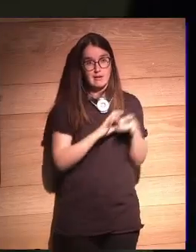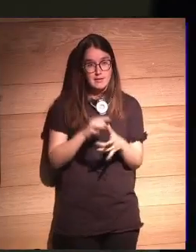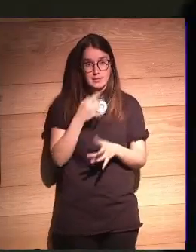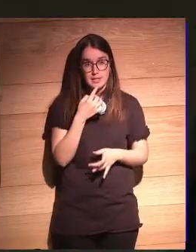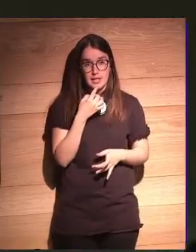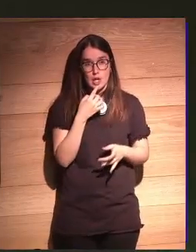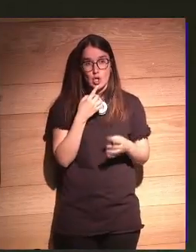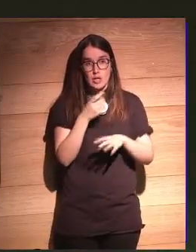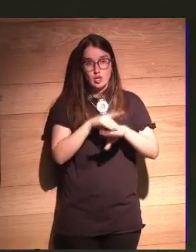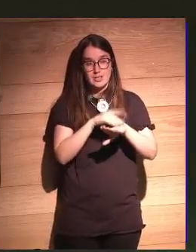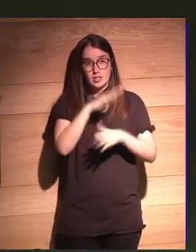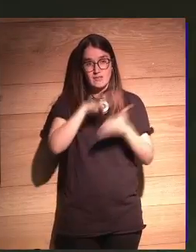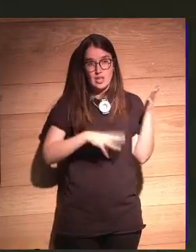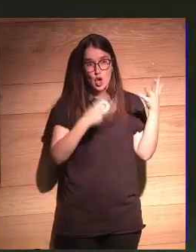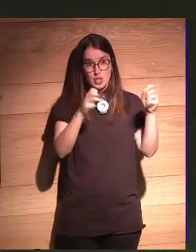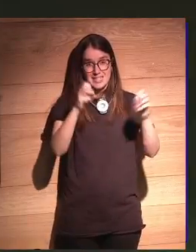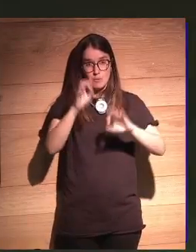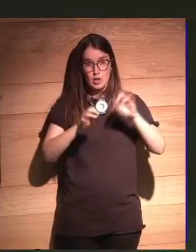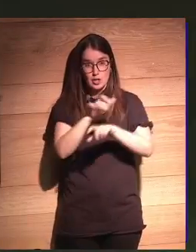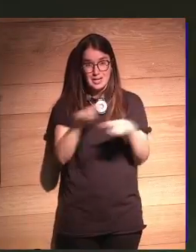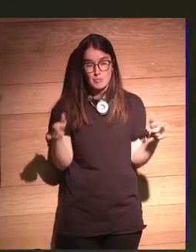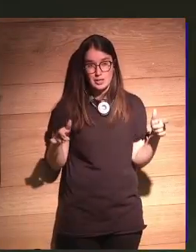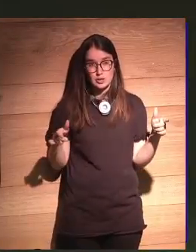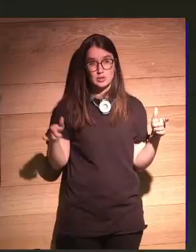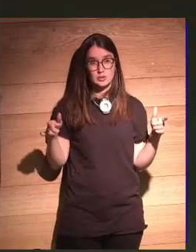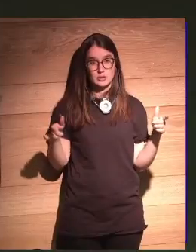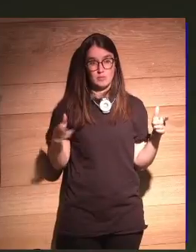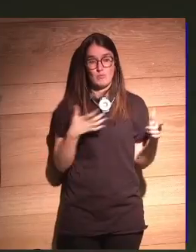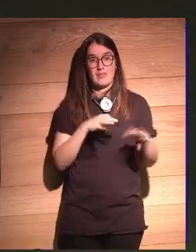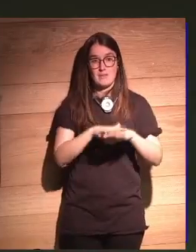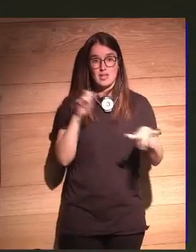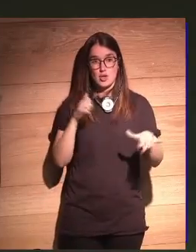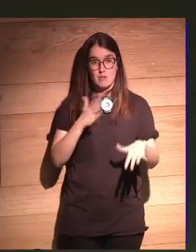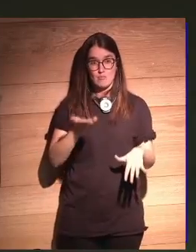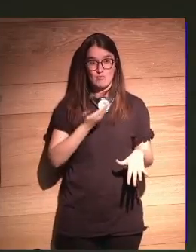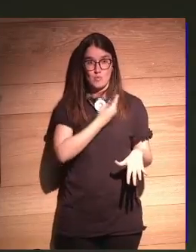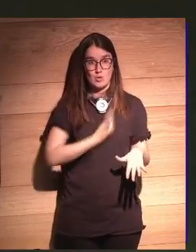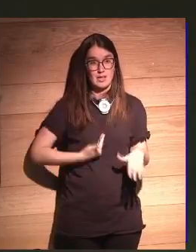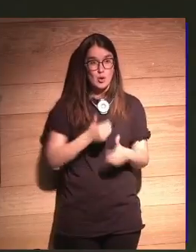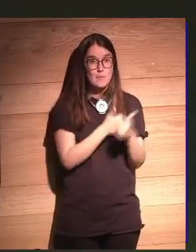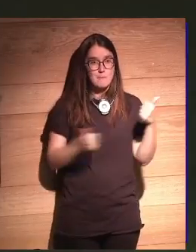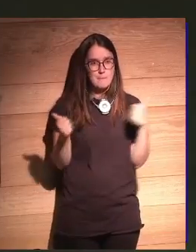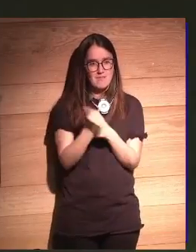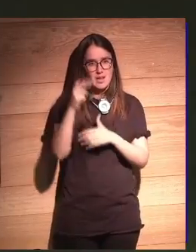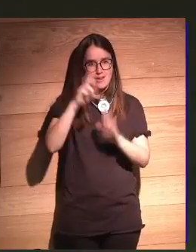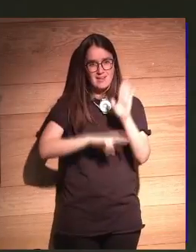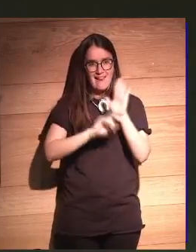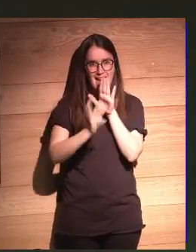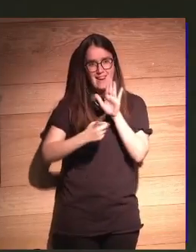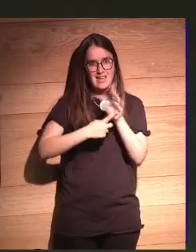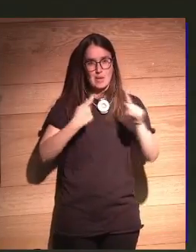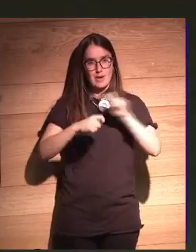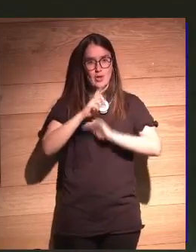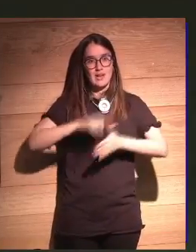the analysis that you were saying, 80% of the population in Barcelona, probably most of them are household